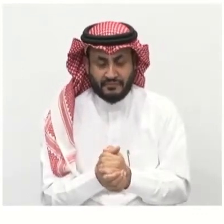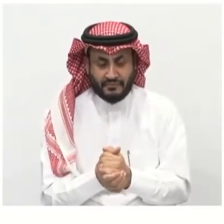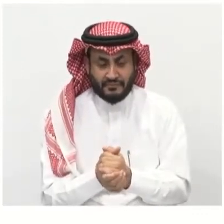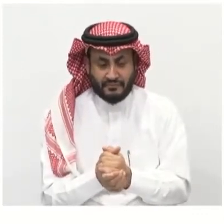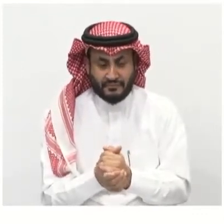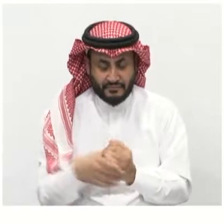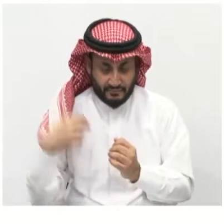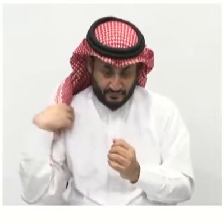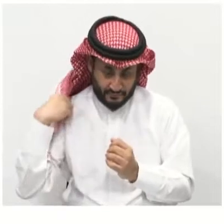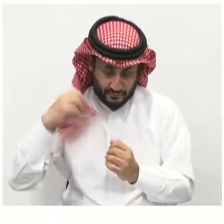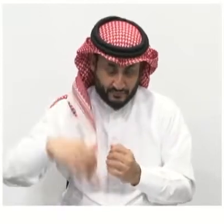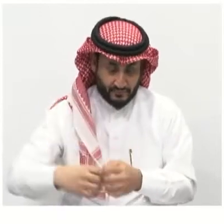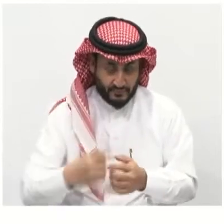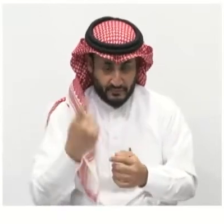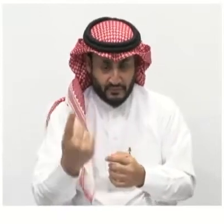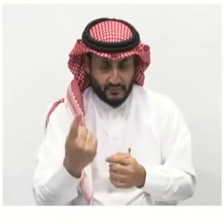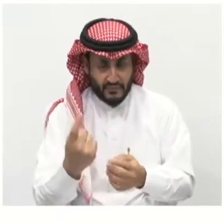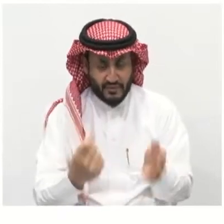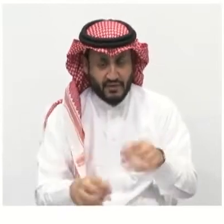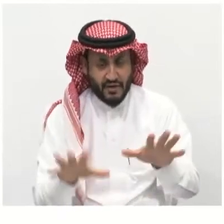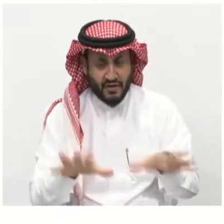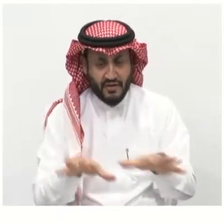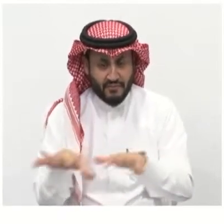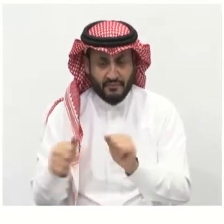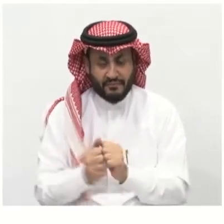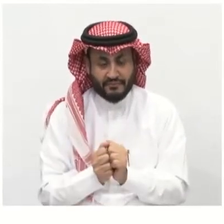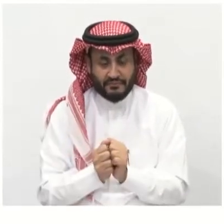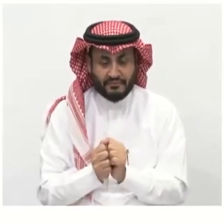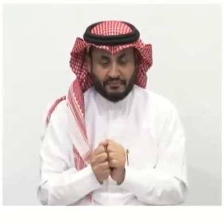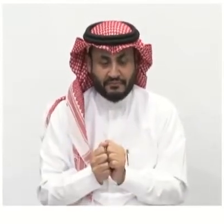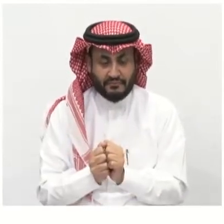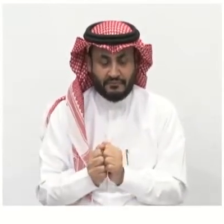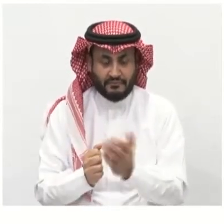So we have learned to count by ones and in tens.